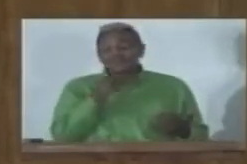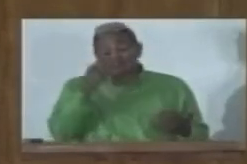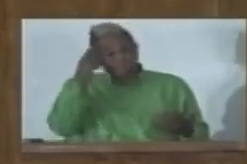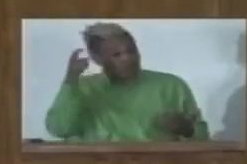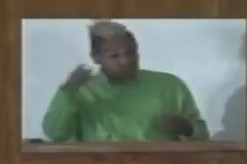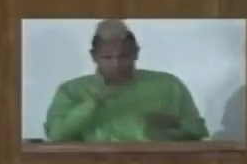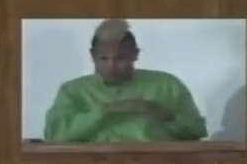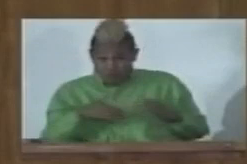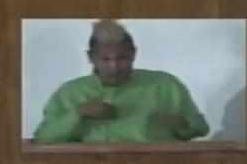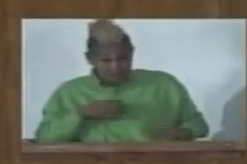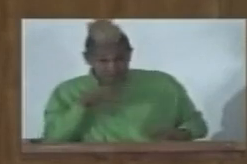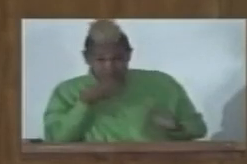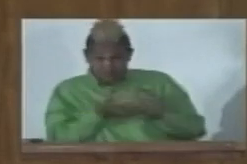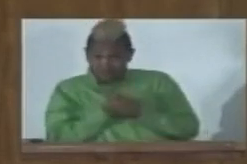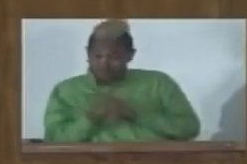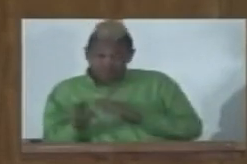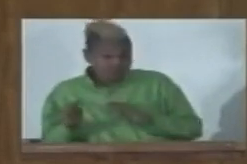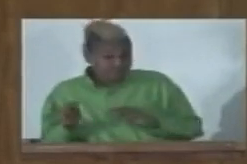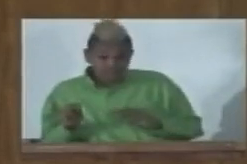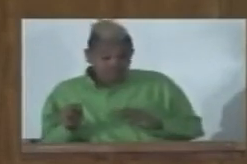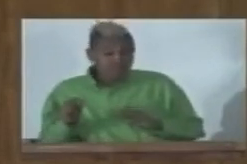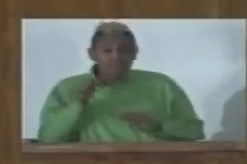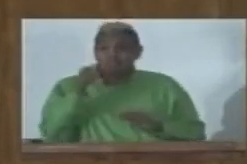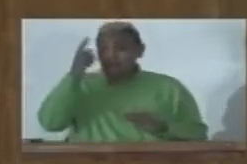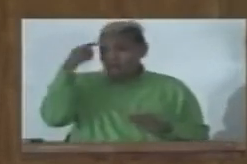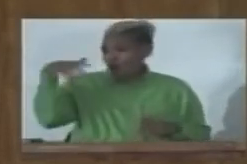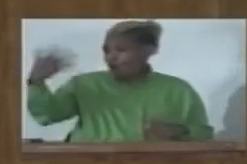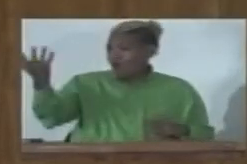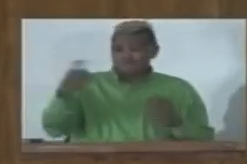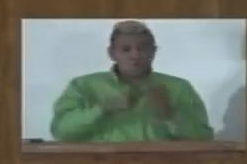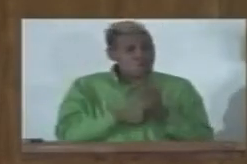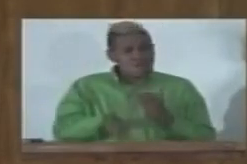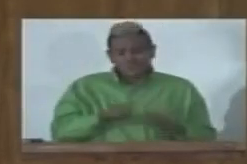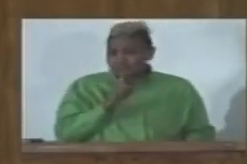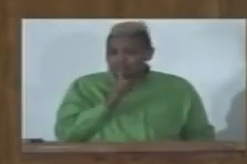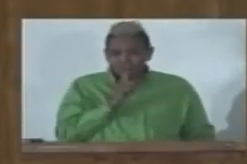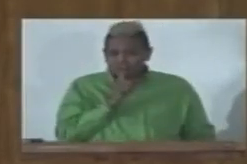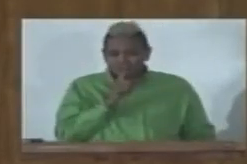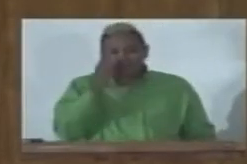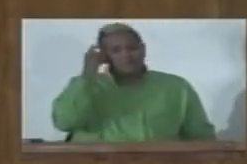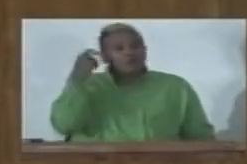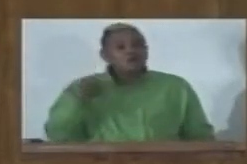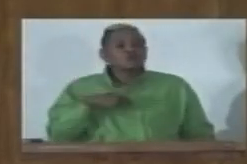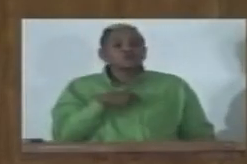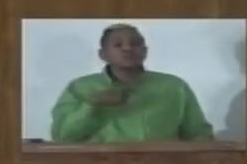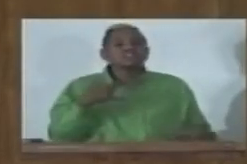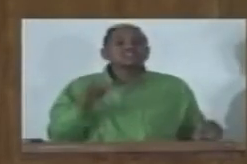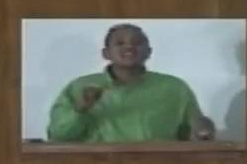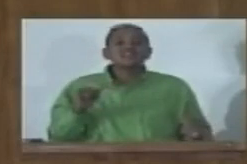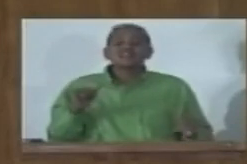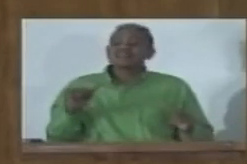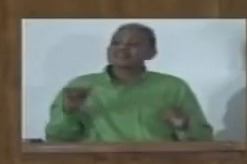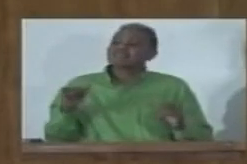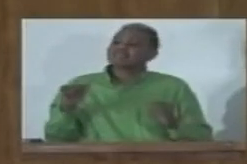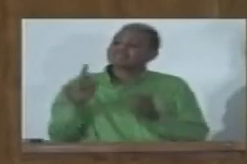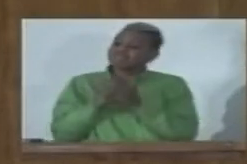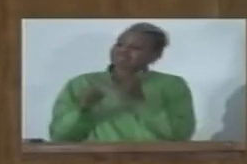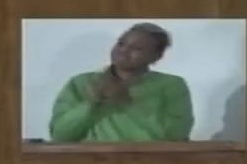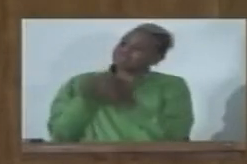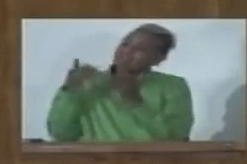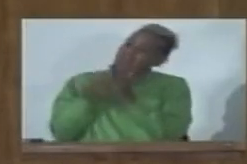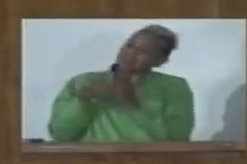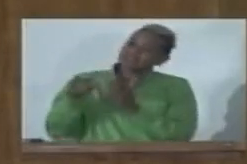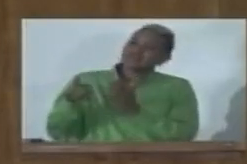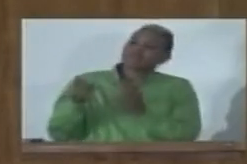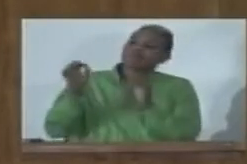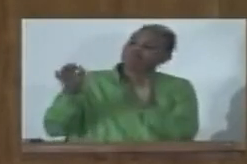have the skill, not because they don't have the qualification, but because we still stereotype them and